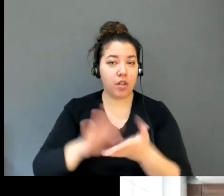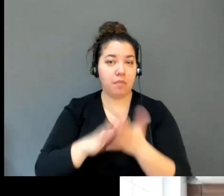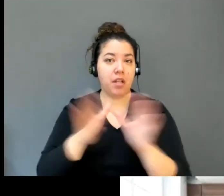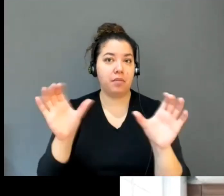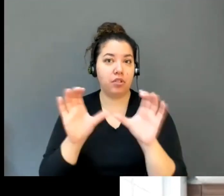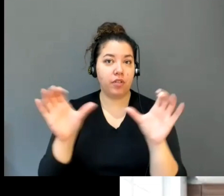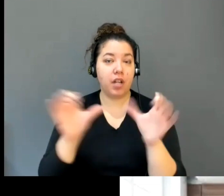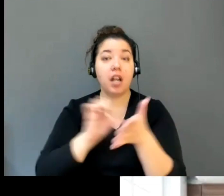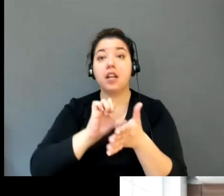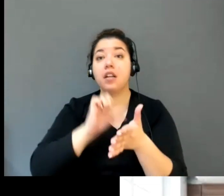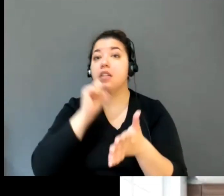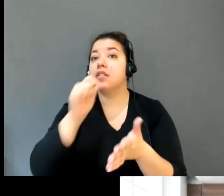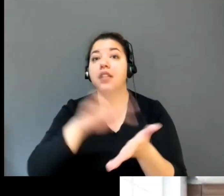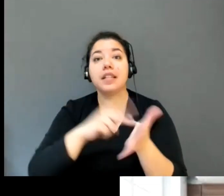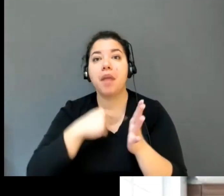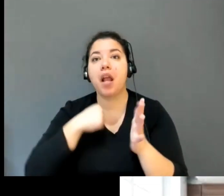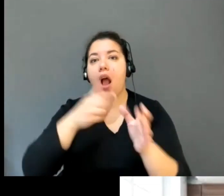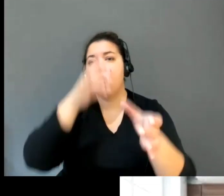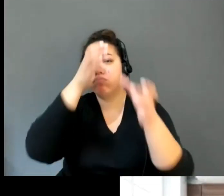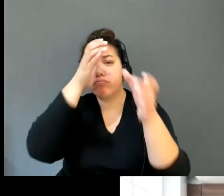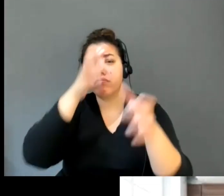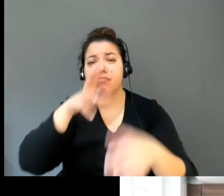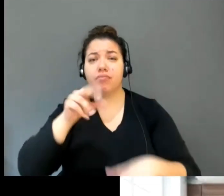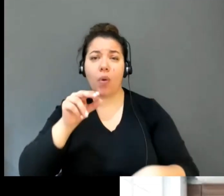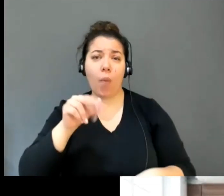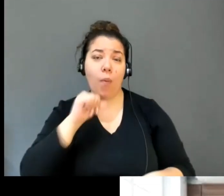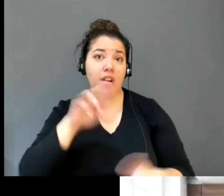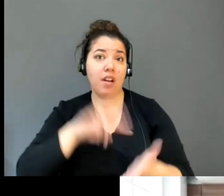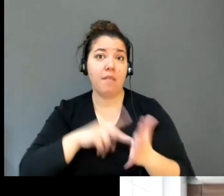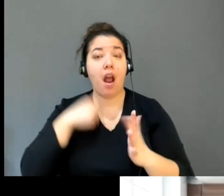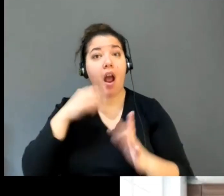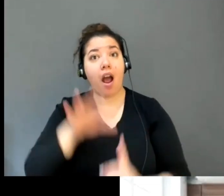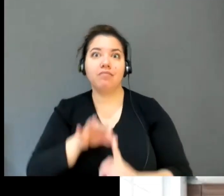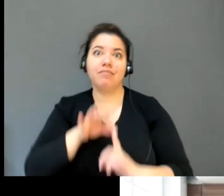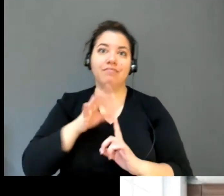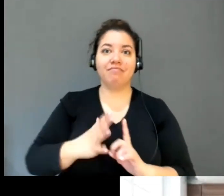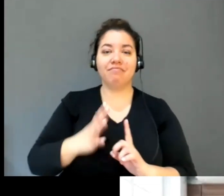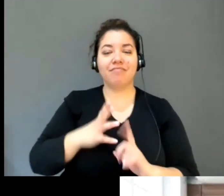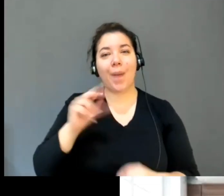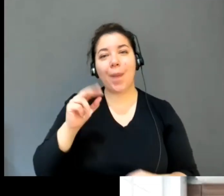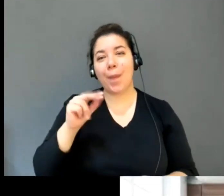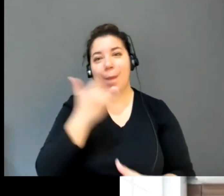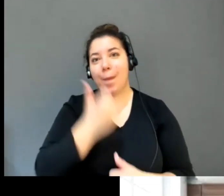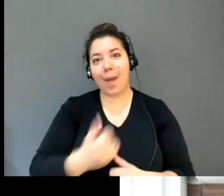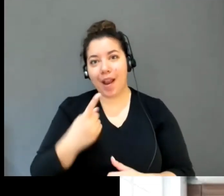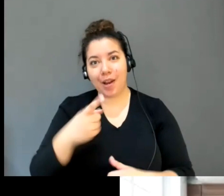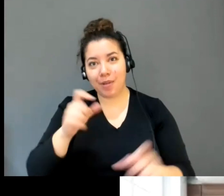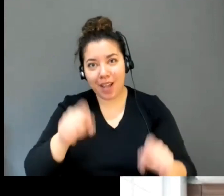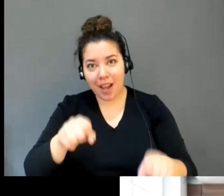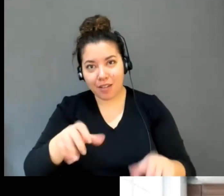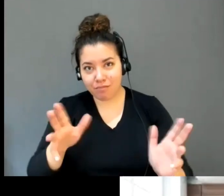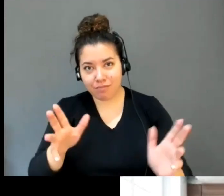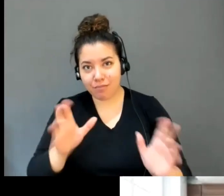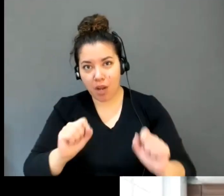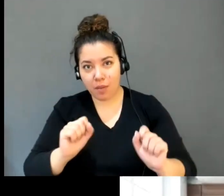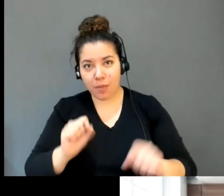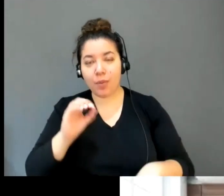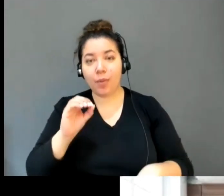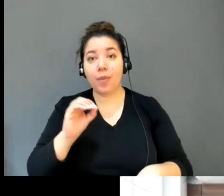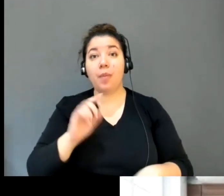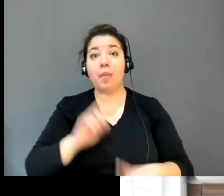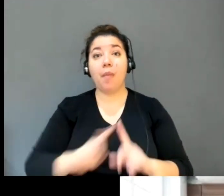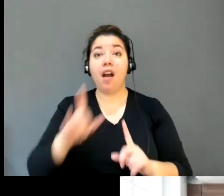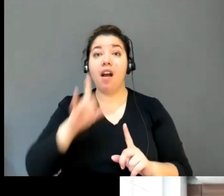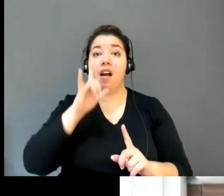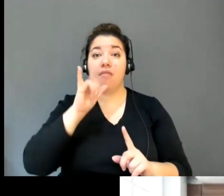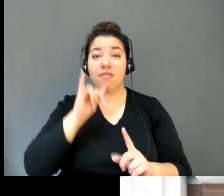smart. That doesn't make me any kind of a unicorn. Anybody on this webinar could do that. The real thing that happened there